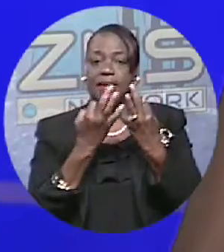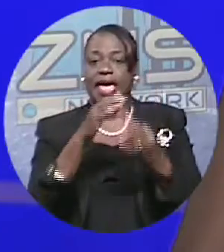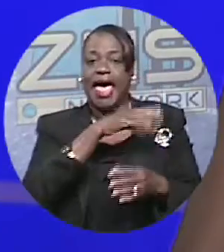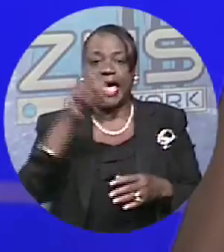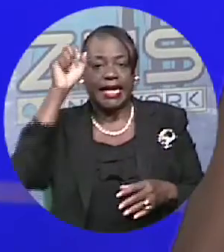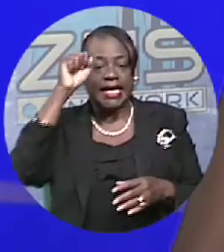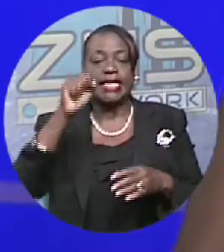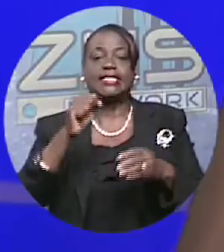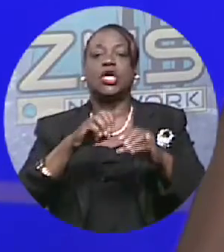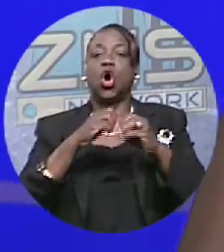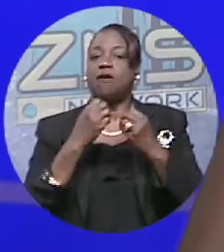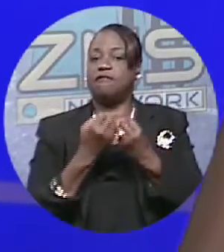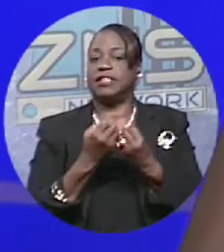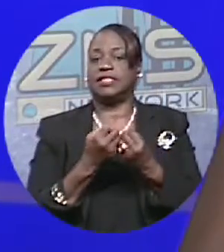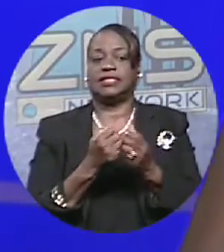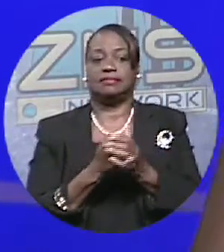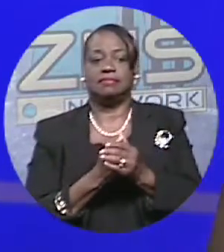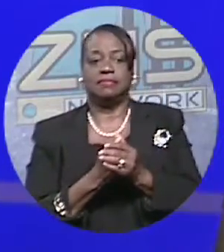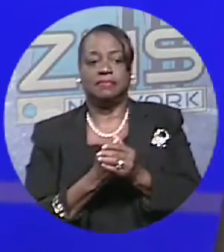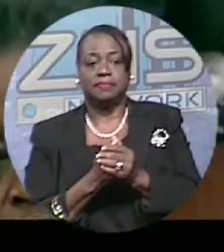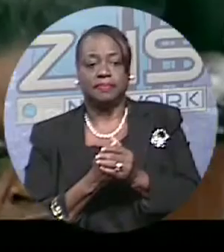to those bribe allegations.